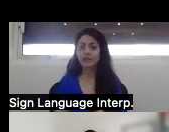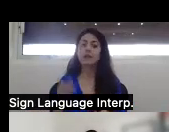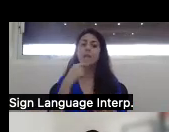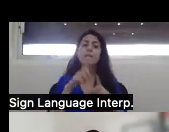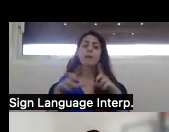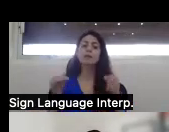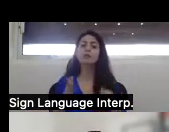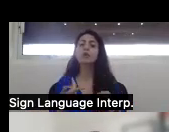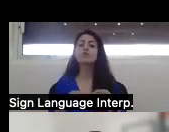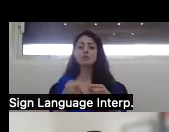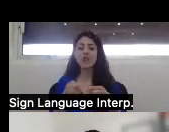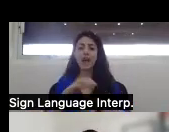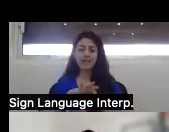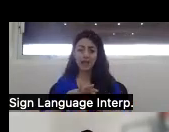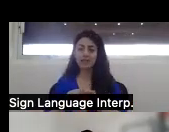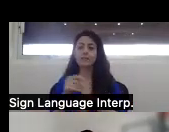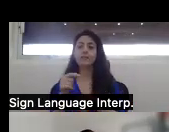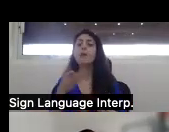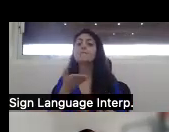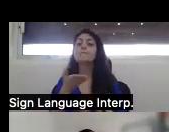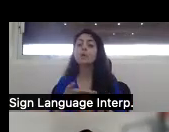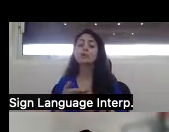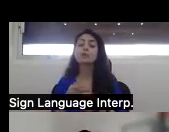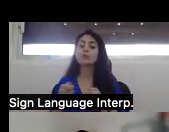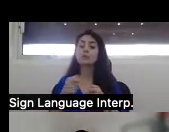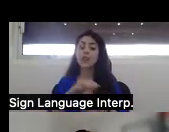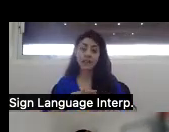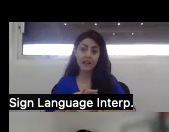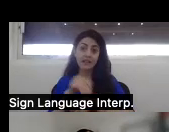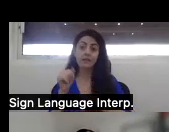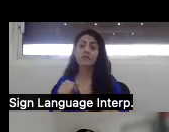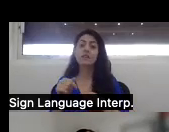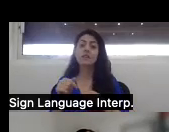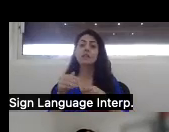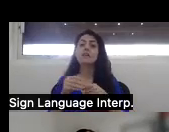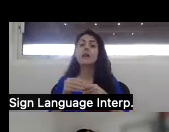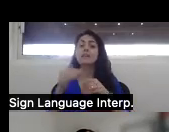but they are fragmented, they are limited in scope, and